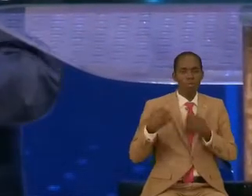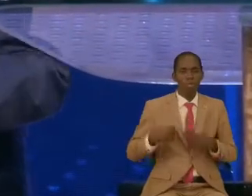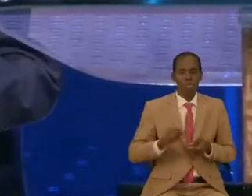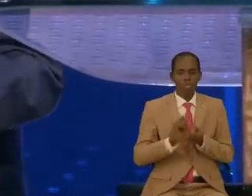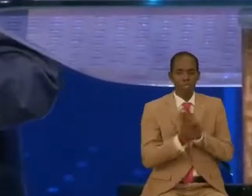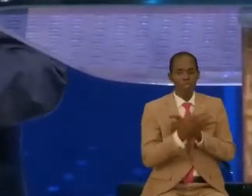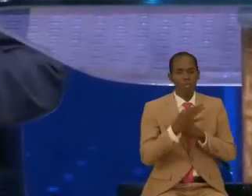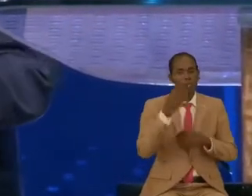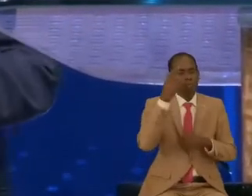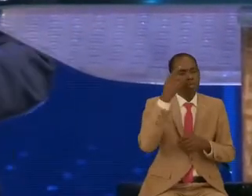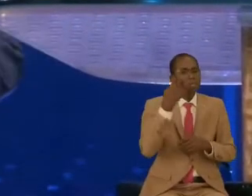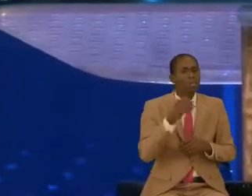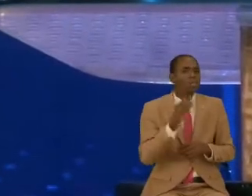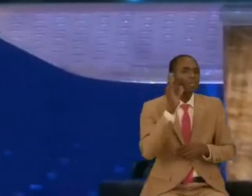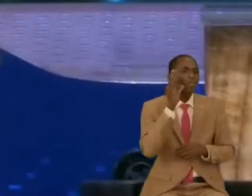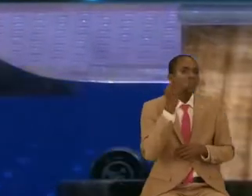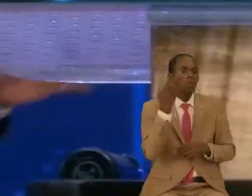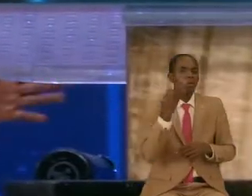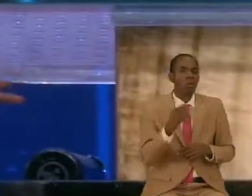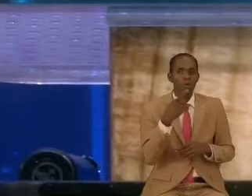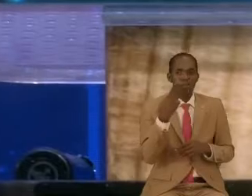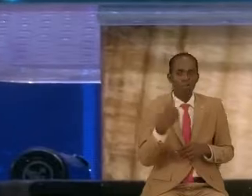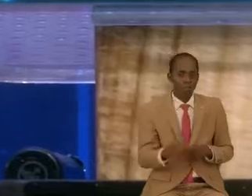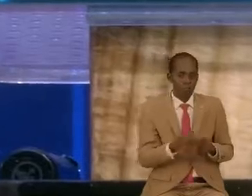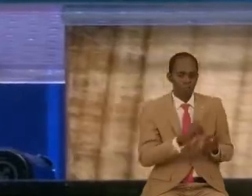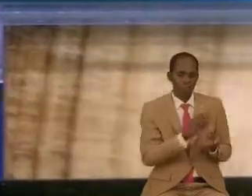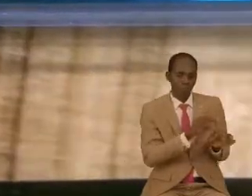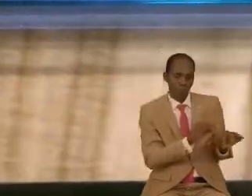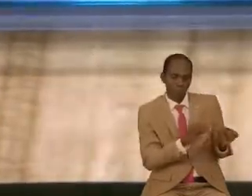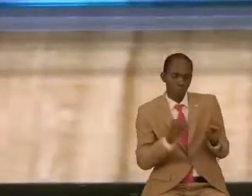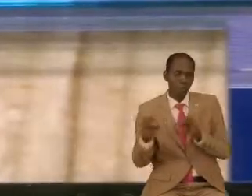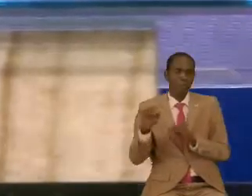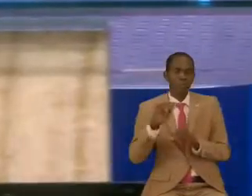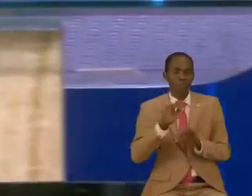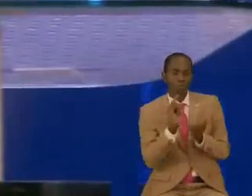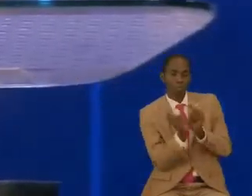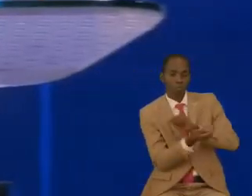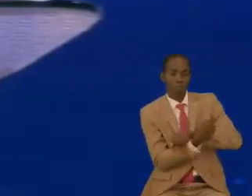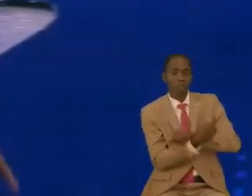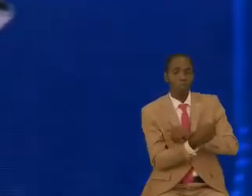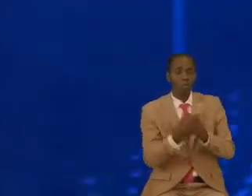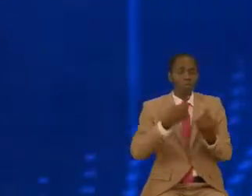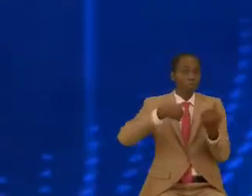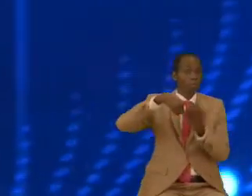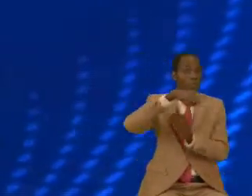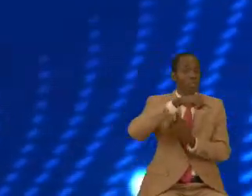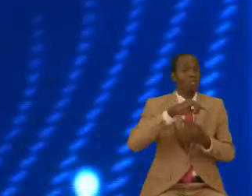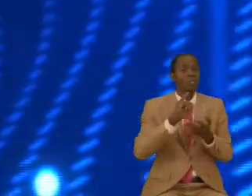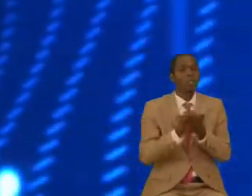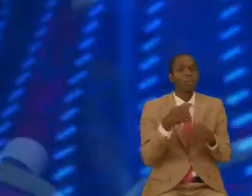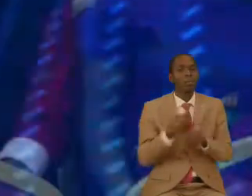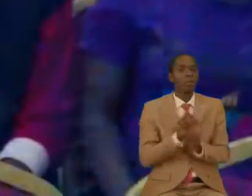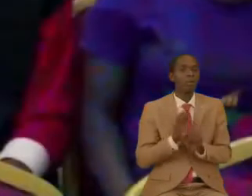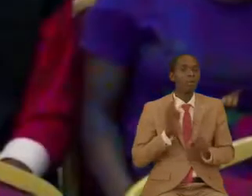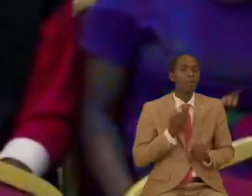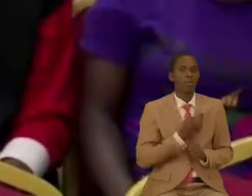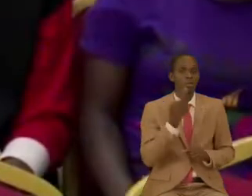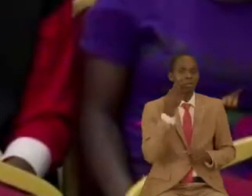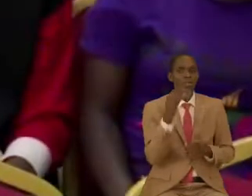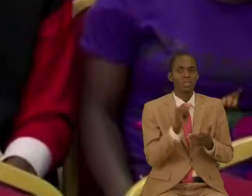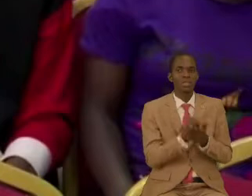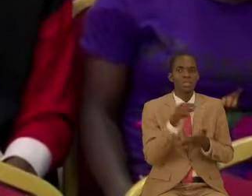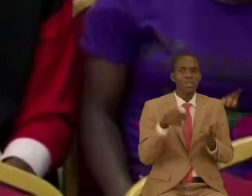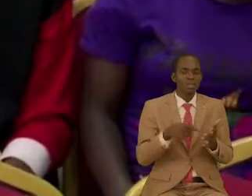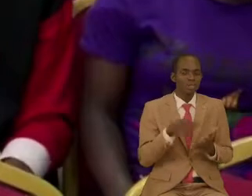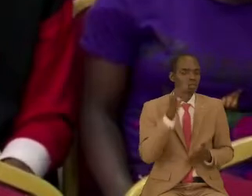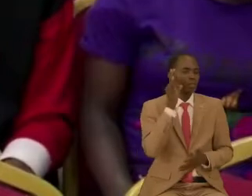of mind, the fruit of a turning around that makes us see that this fruit shows is